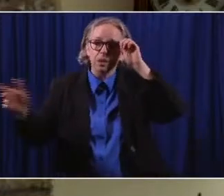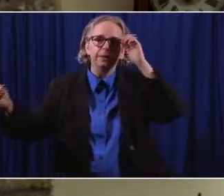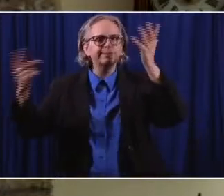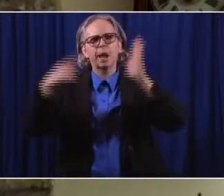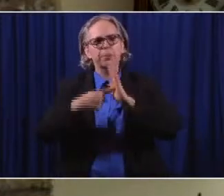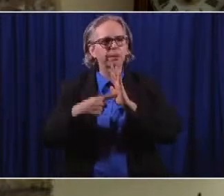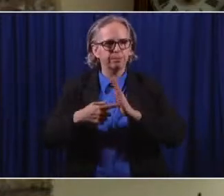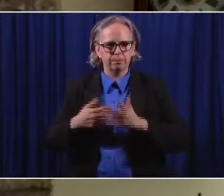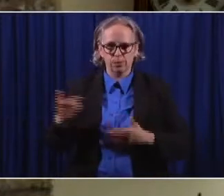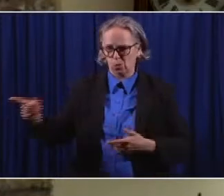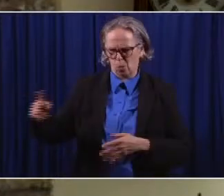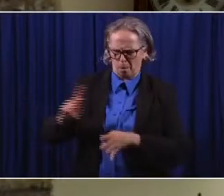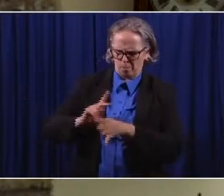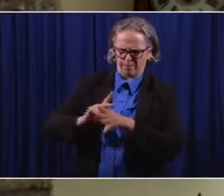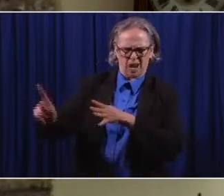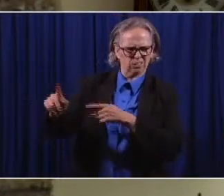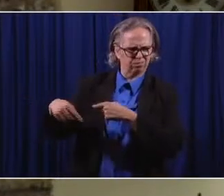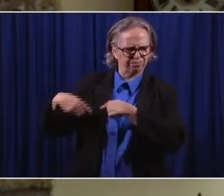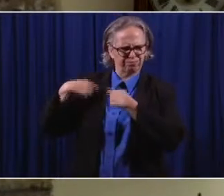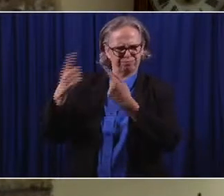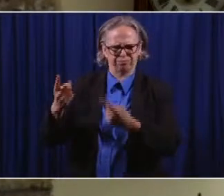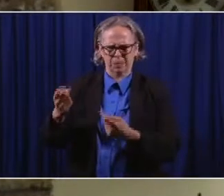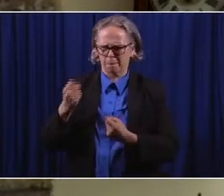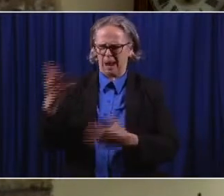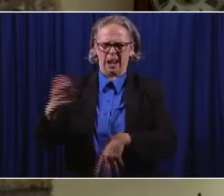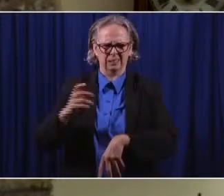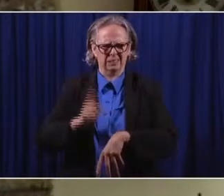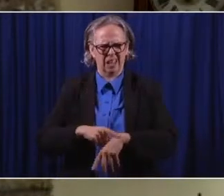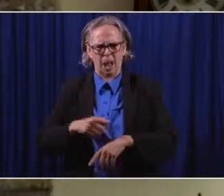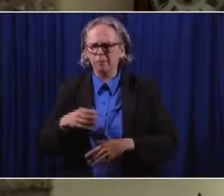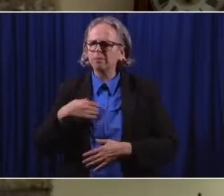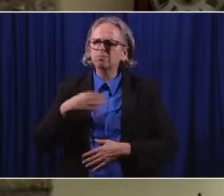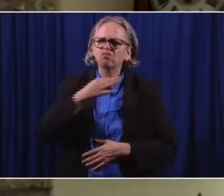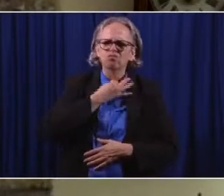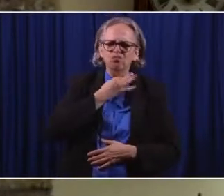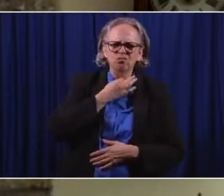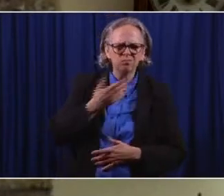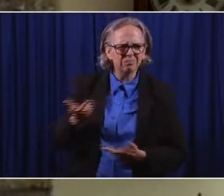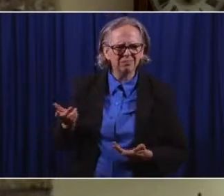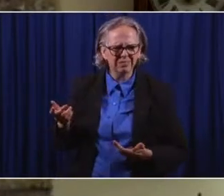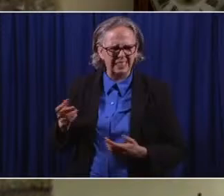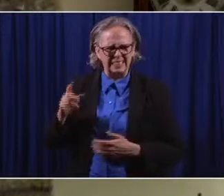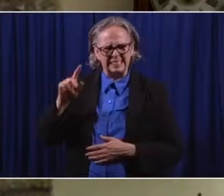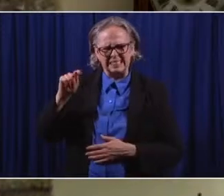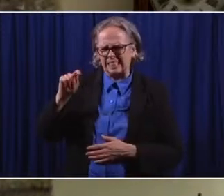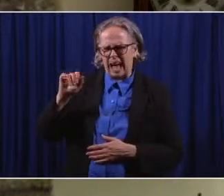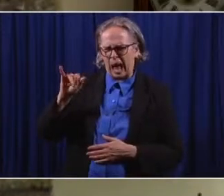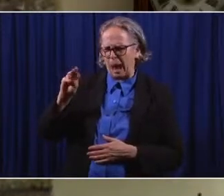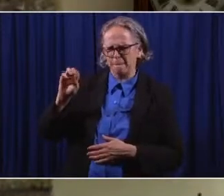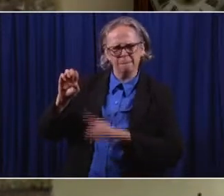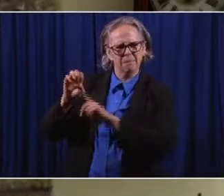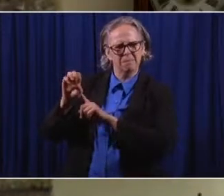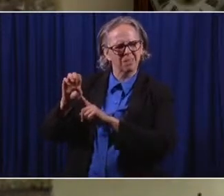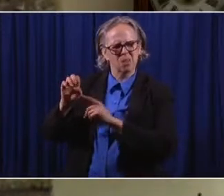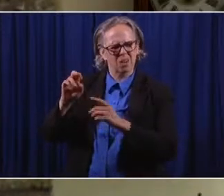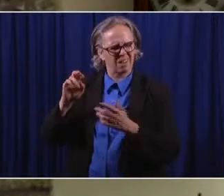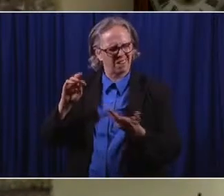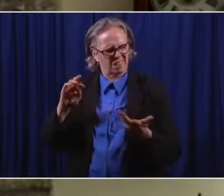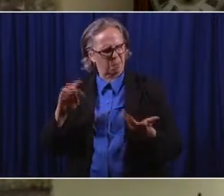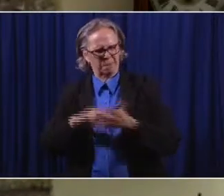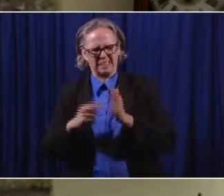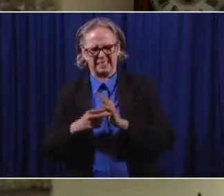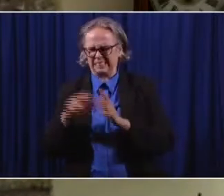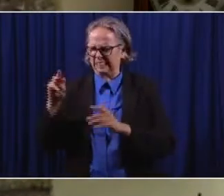times, explain to me the factor of time, how long it might be exposed to somebody. How does